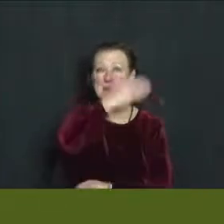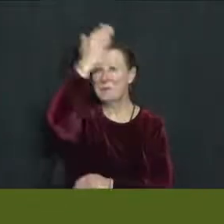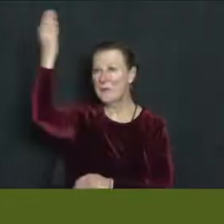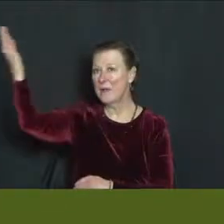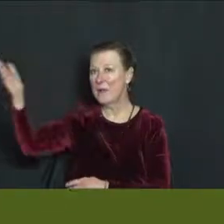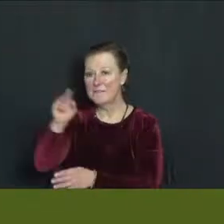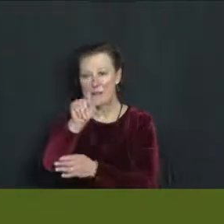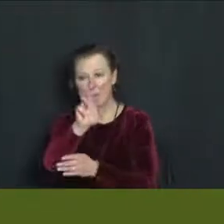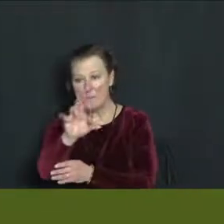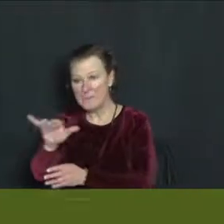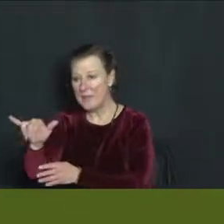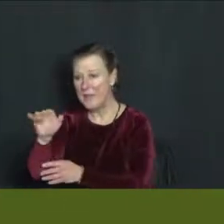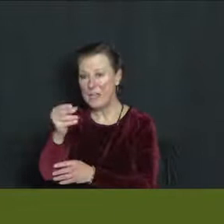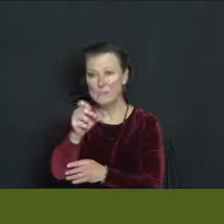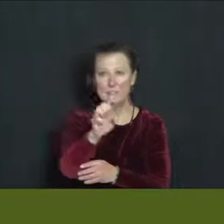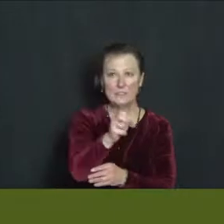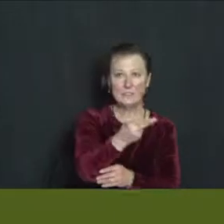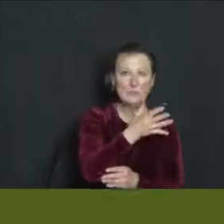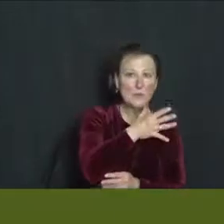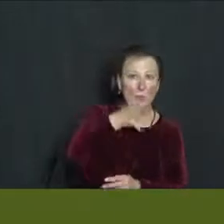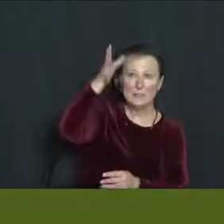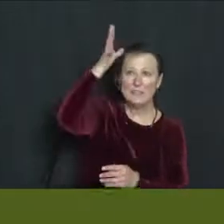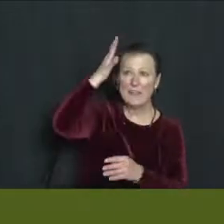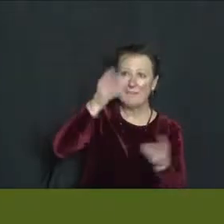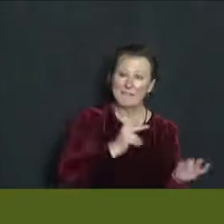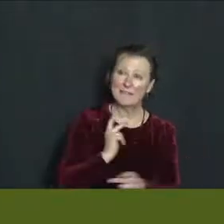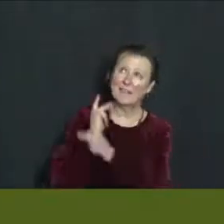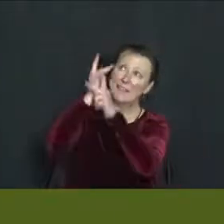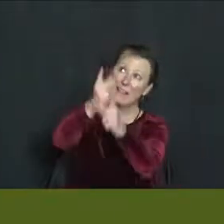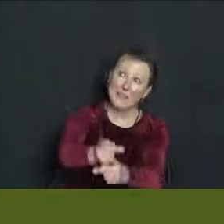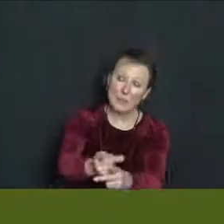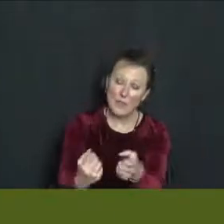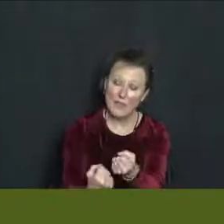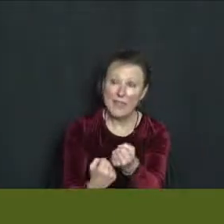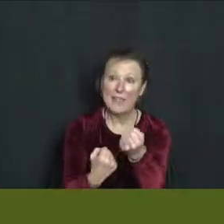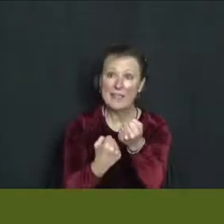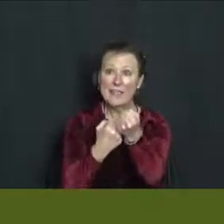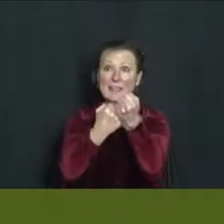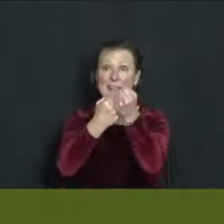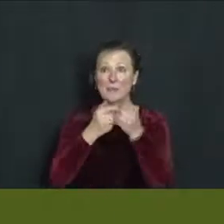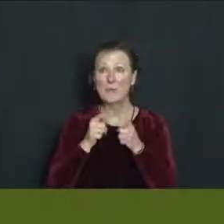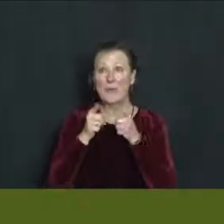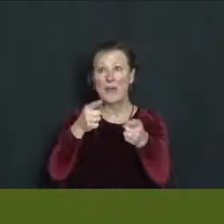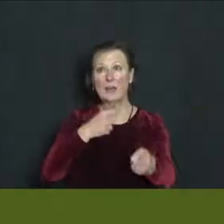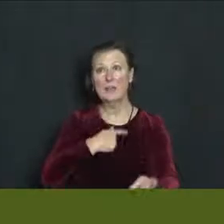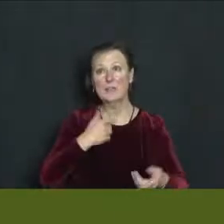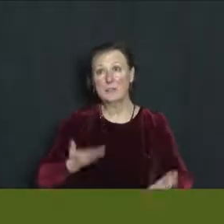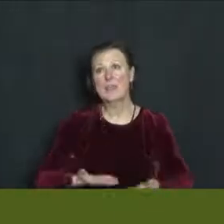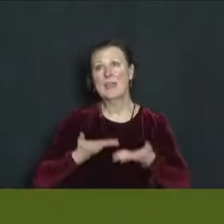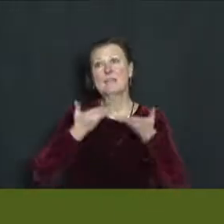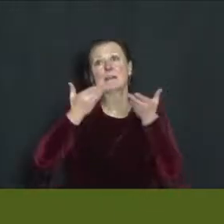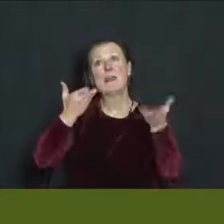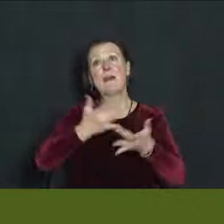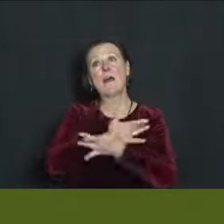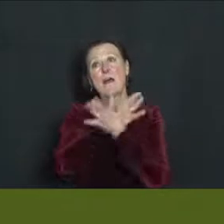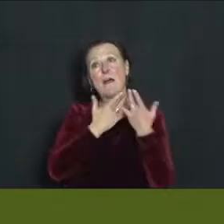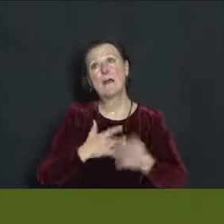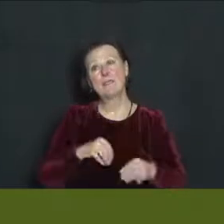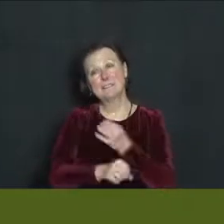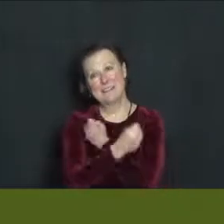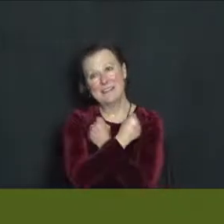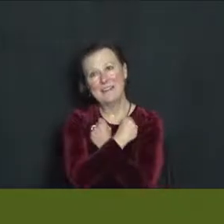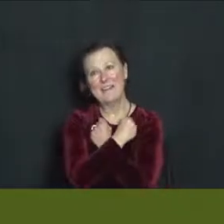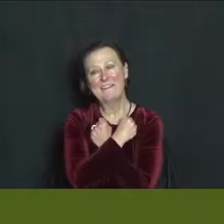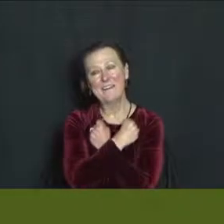praise above. Mary, Joseph, lend your aid, while we raise our